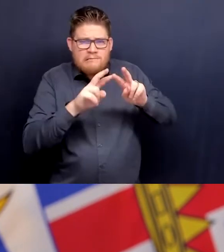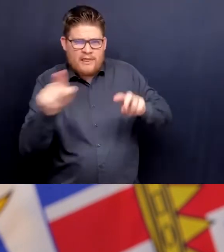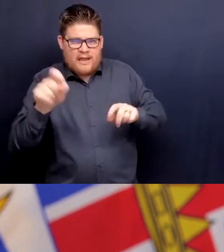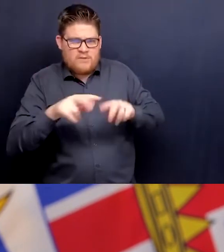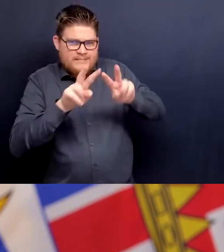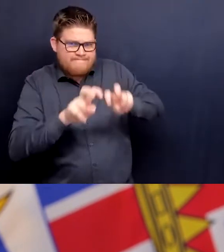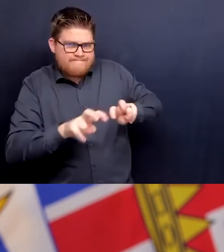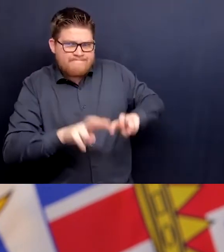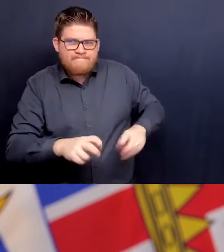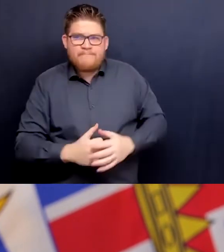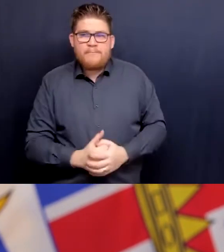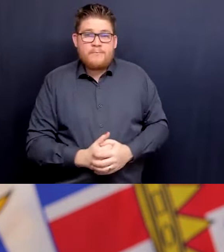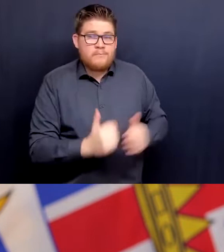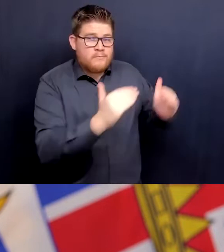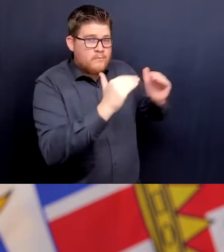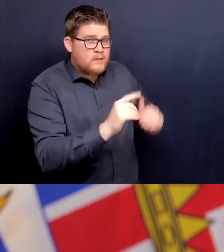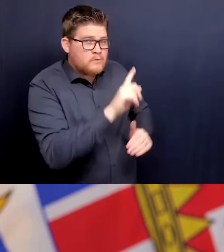comes from Justine Hunter, Globe and Mail.